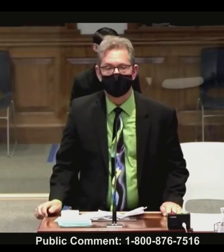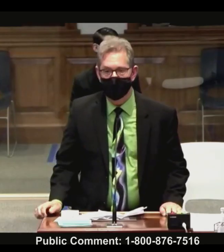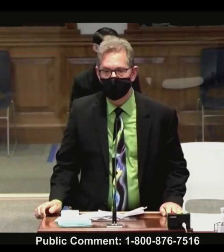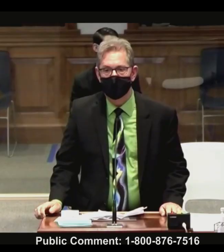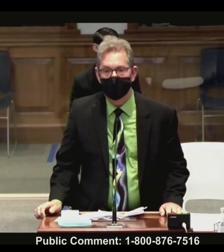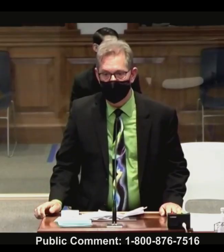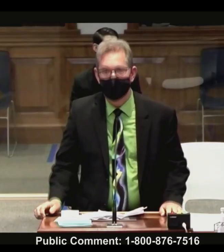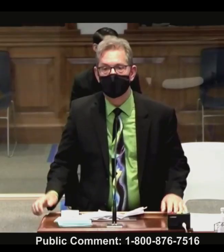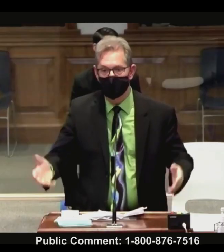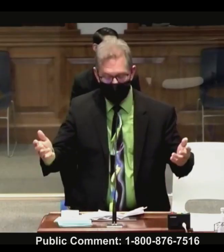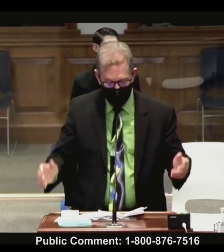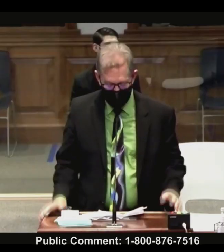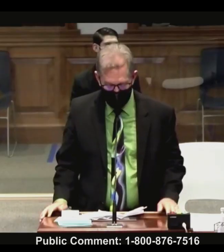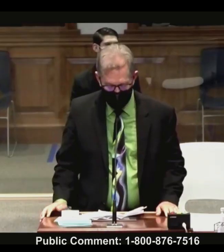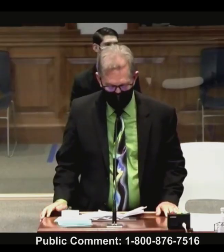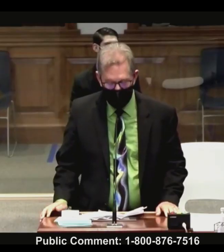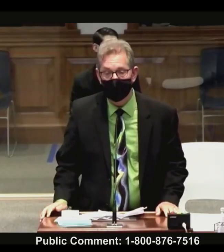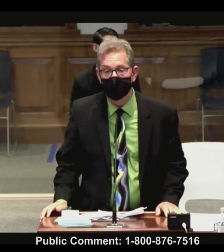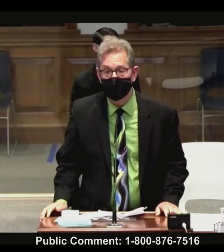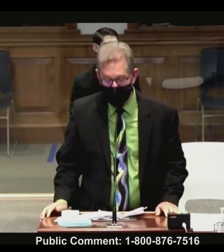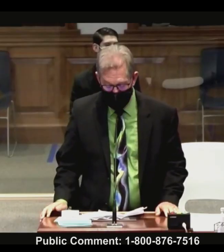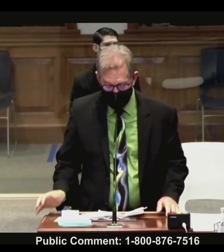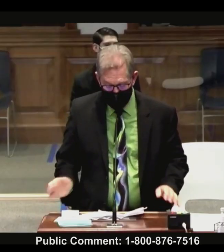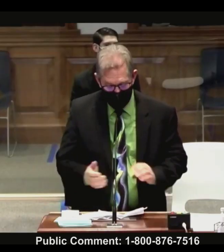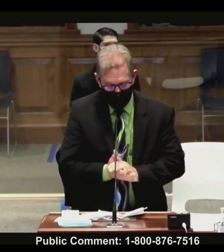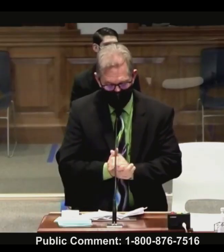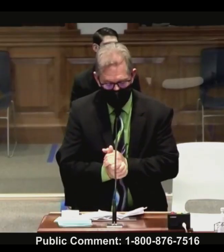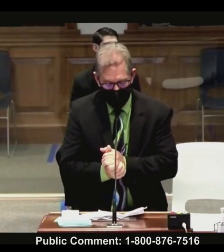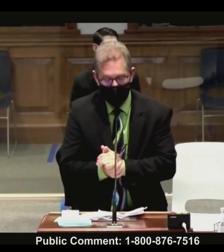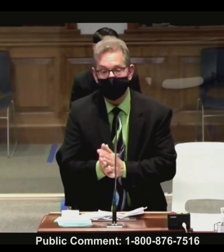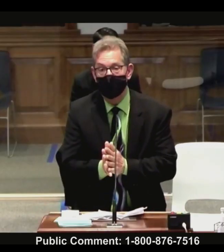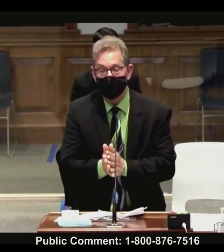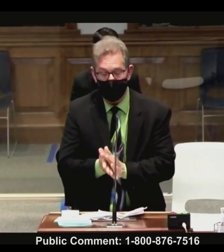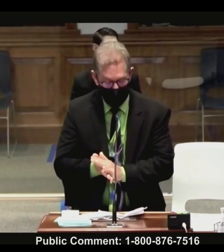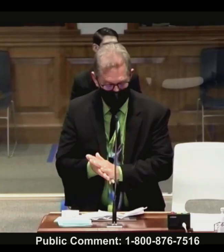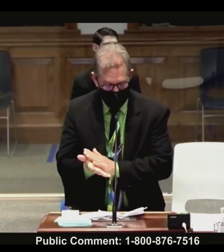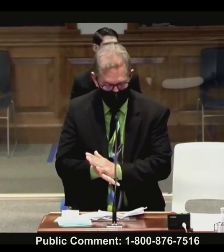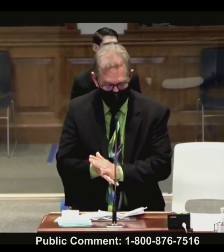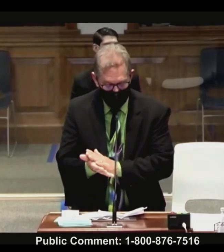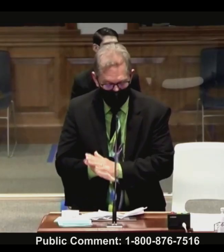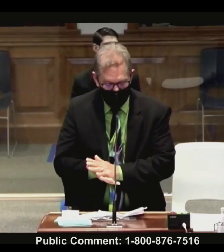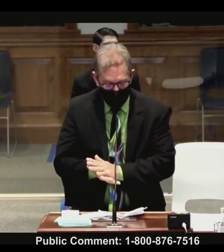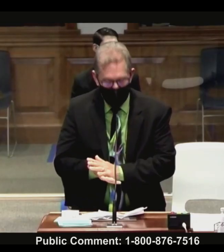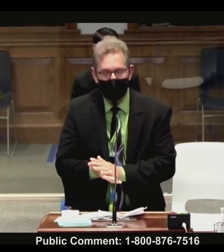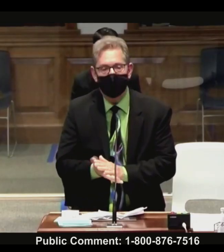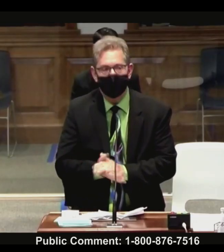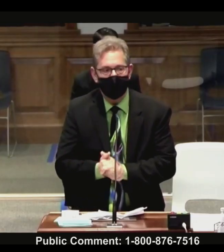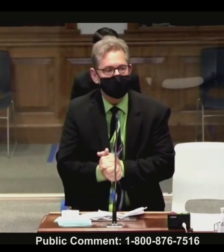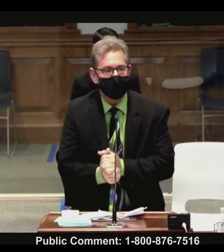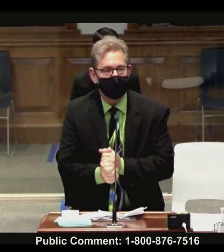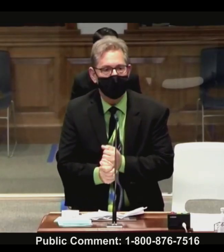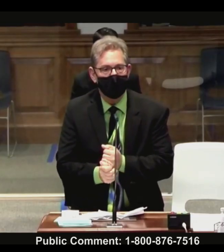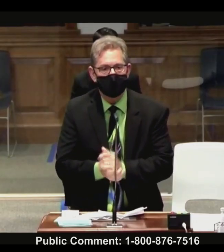each and every one of them as well as you. I have learned a lot, and that time will be cherished. I wanted to